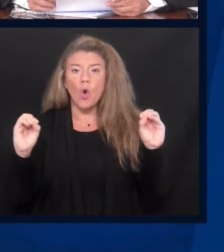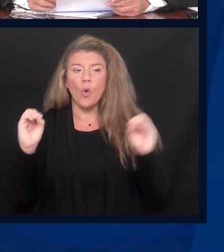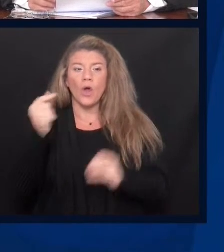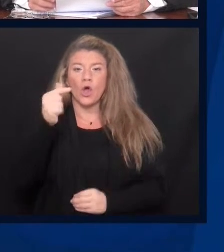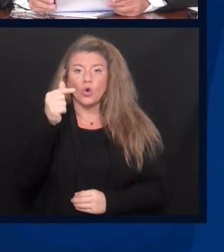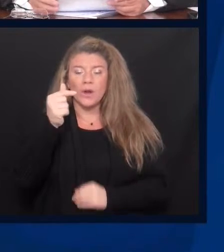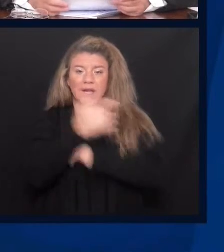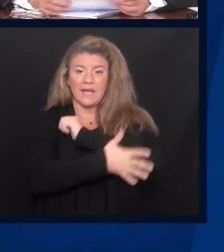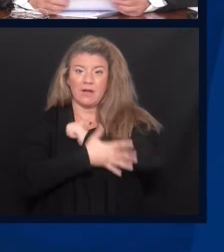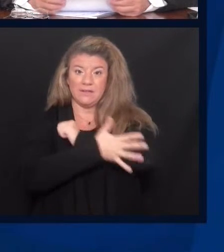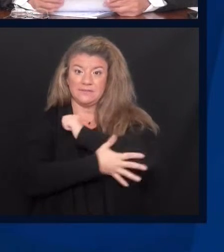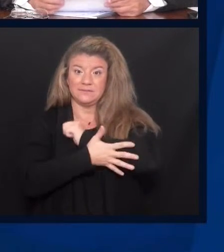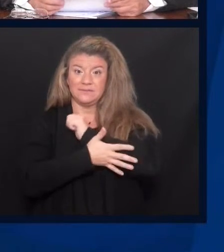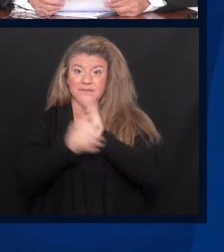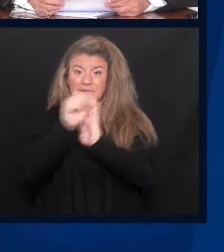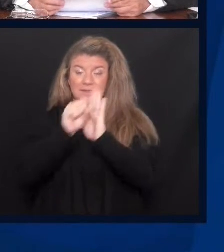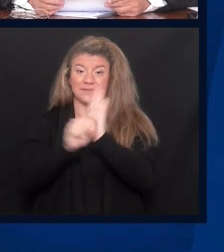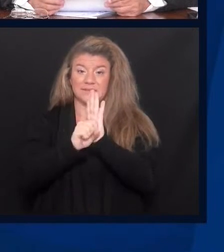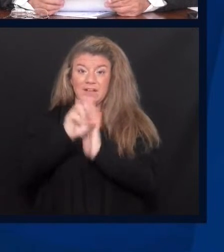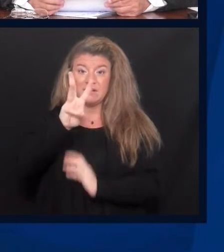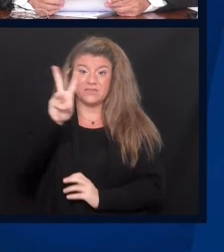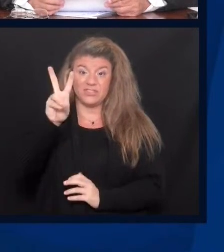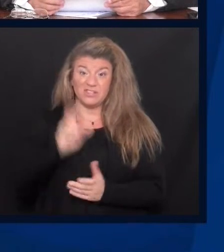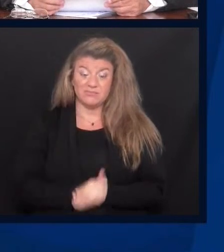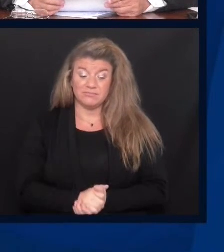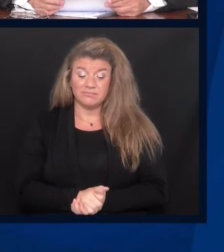no green counties in the state of West Virginia.